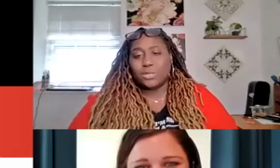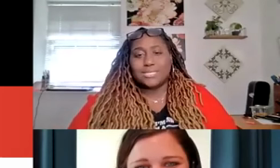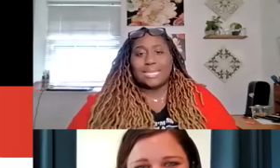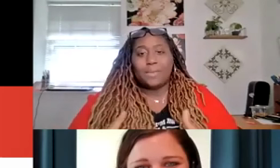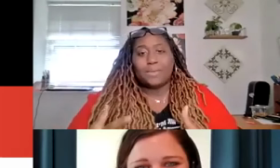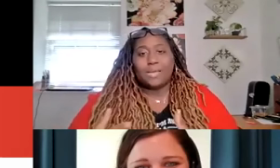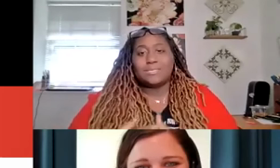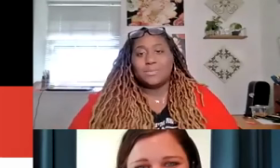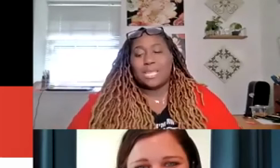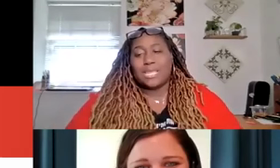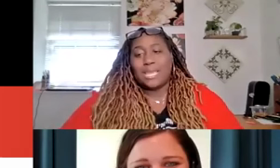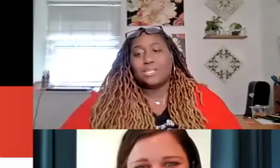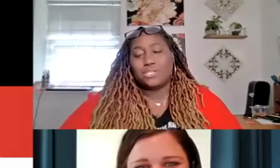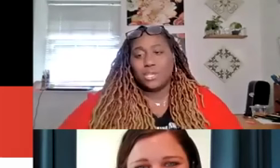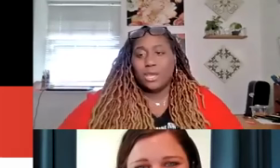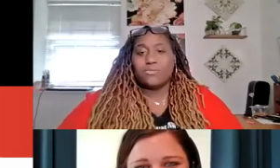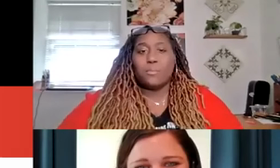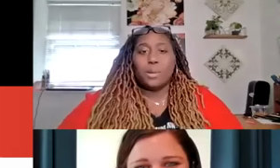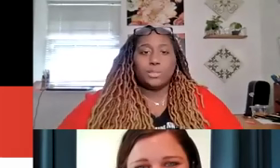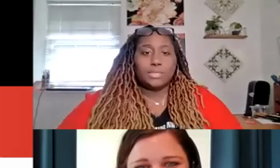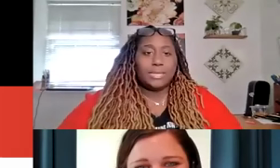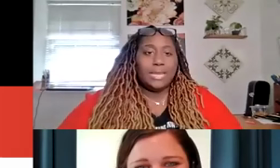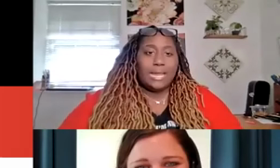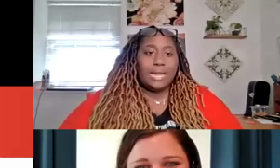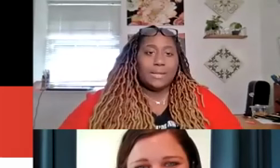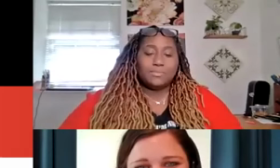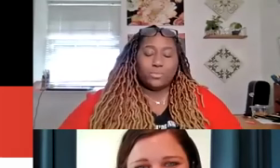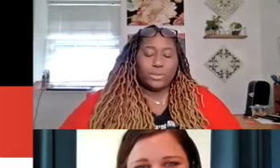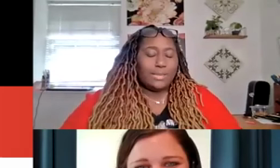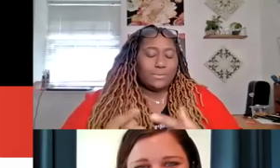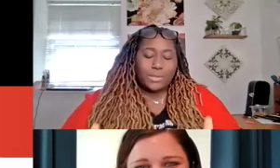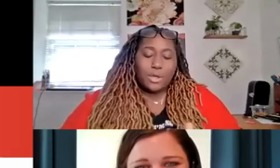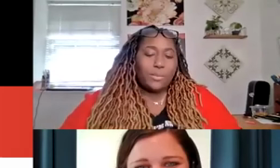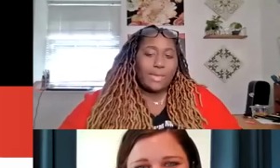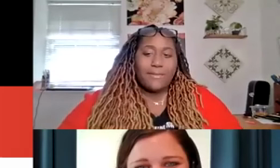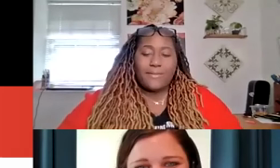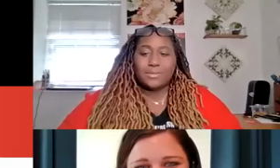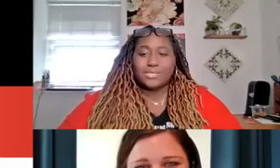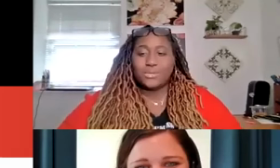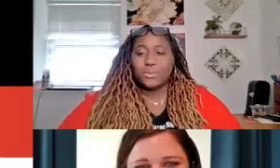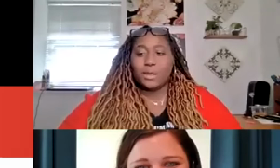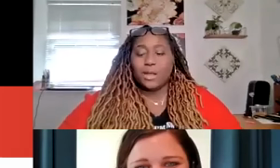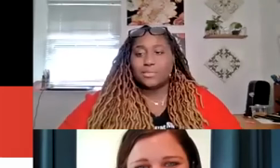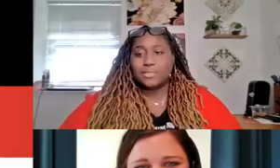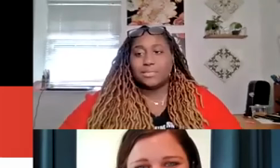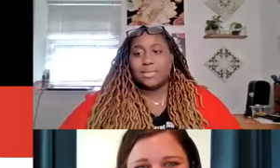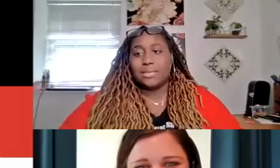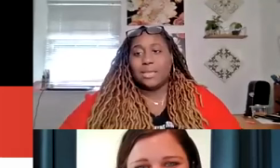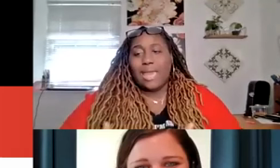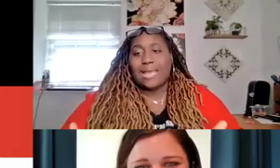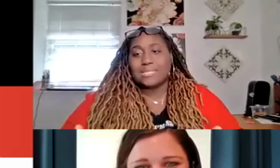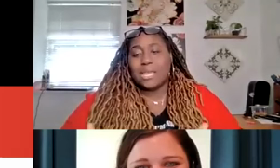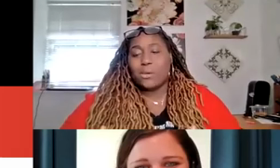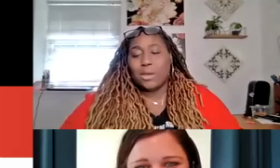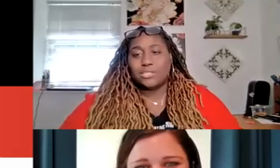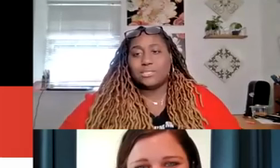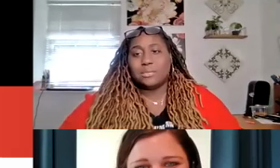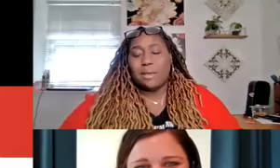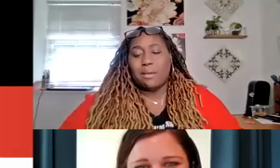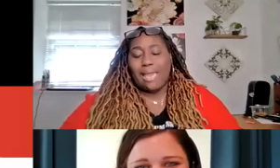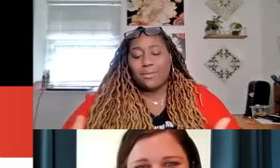and of course, to keep customers engaged remotely. We know we have families who are constantly